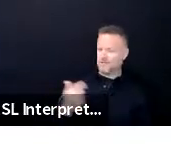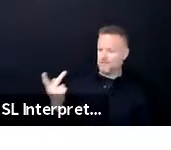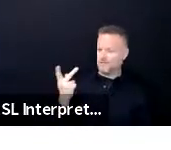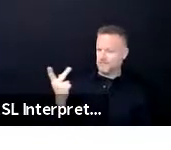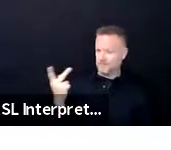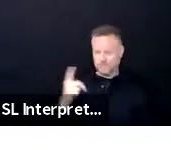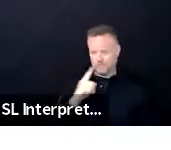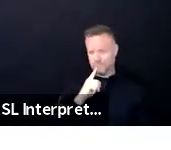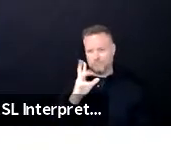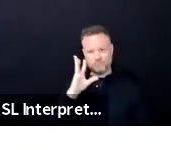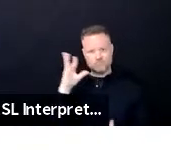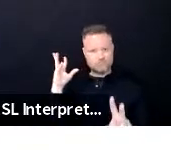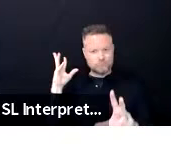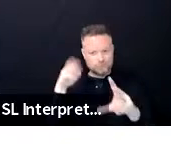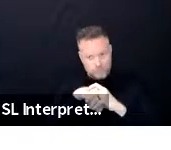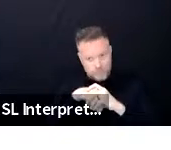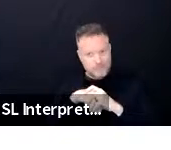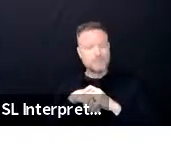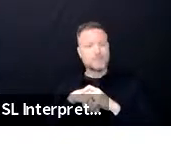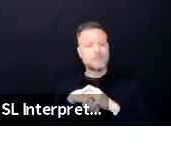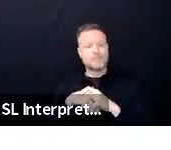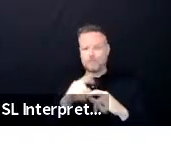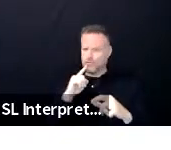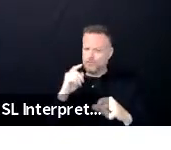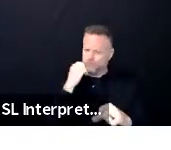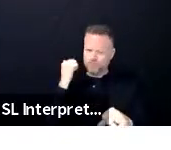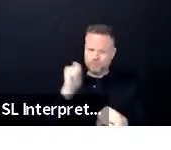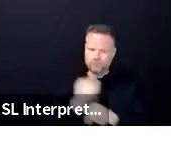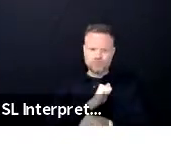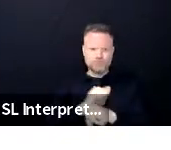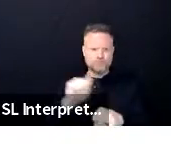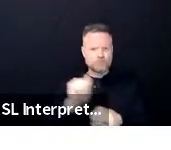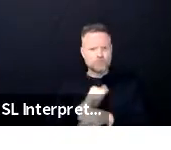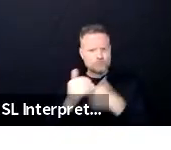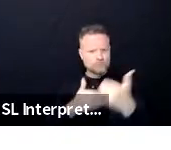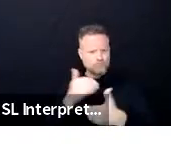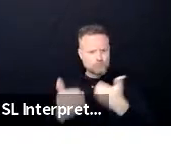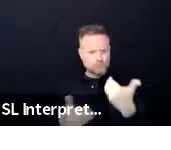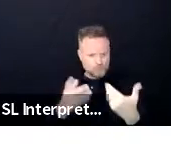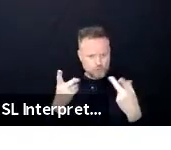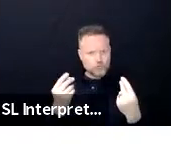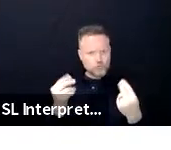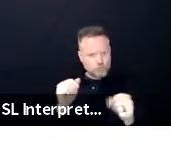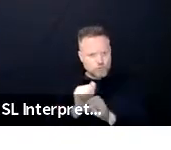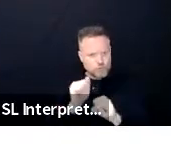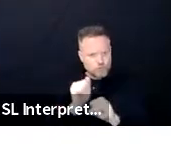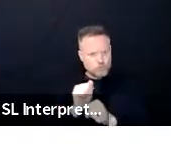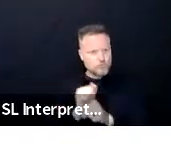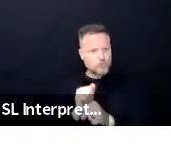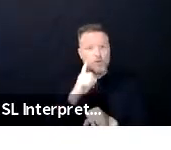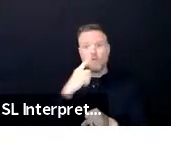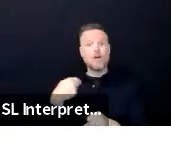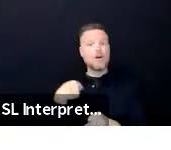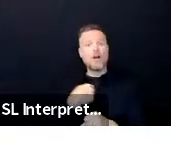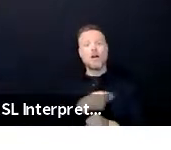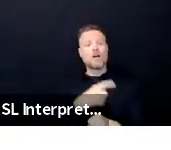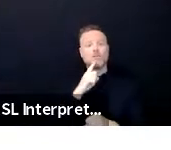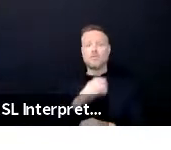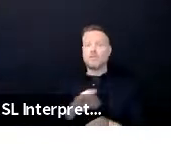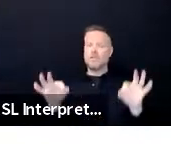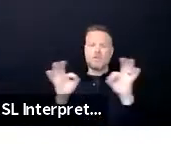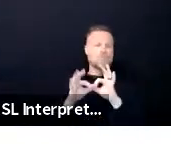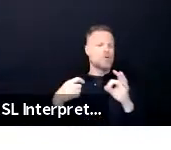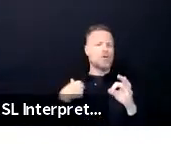actually in the, as they say, boots on the ground, getting the work done. It was very important for us to be agile